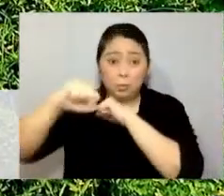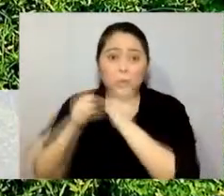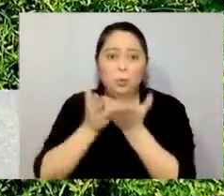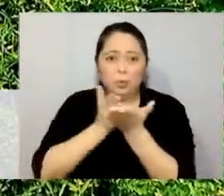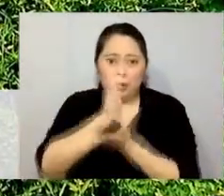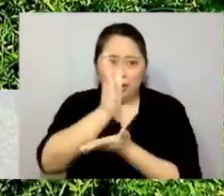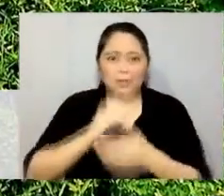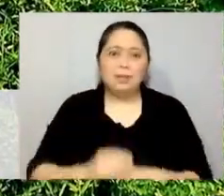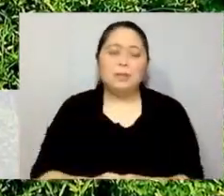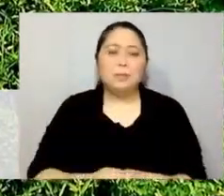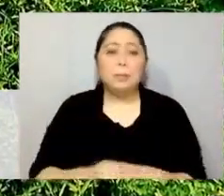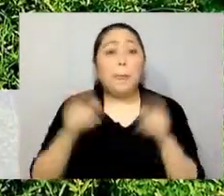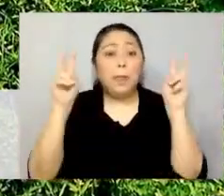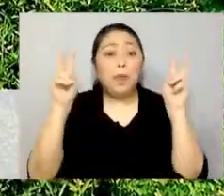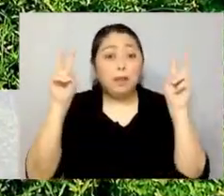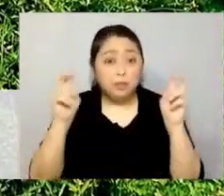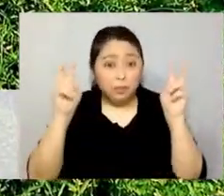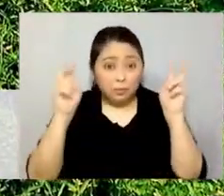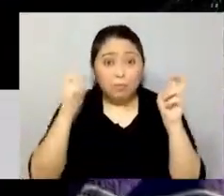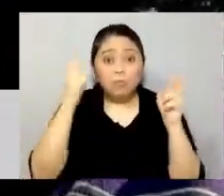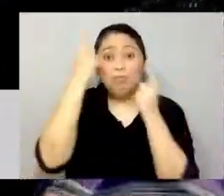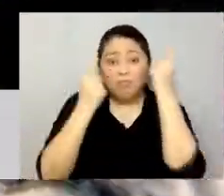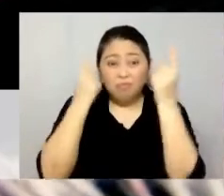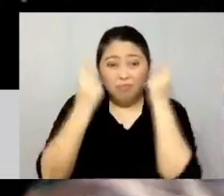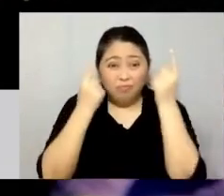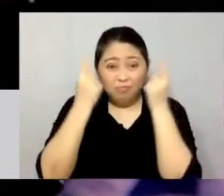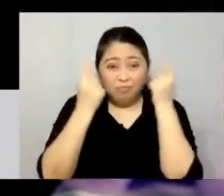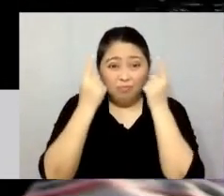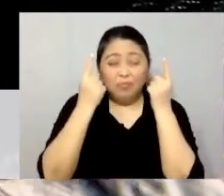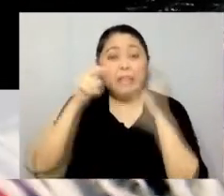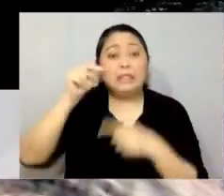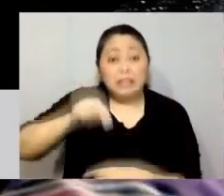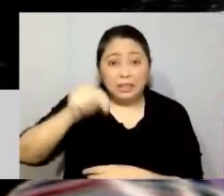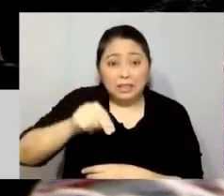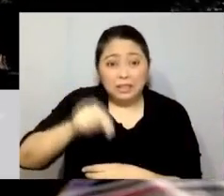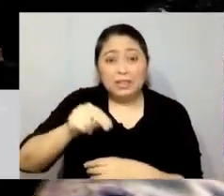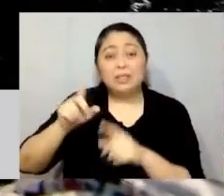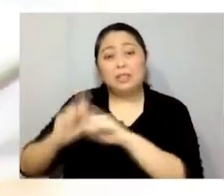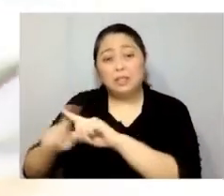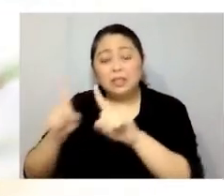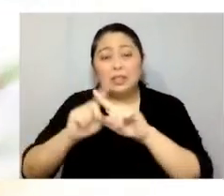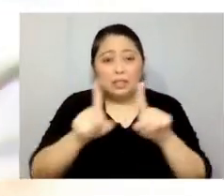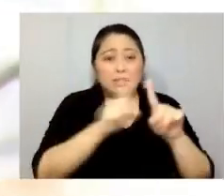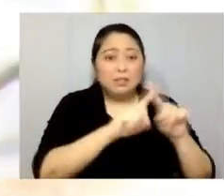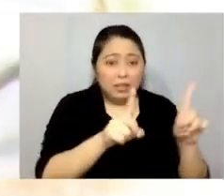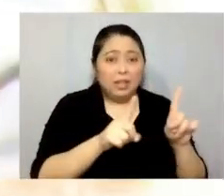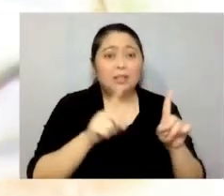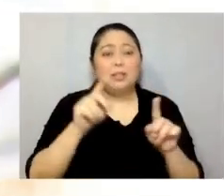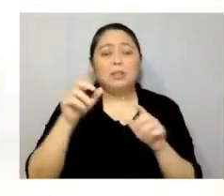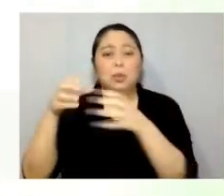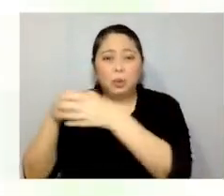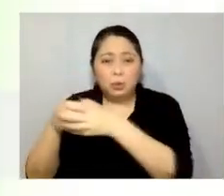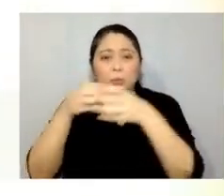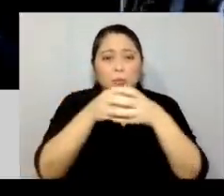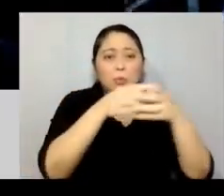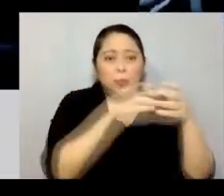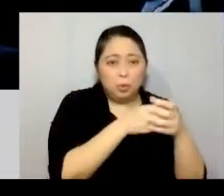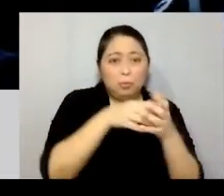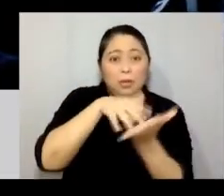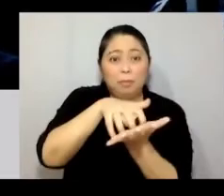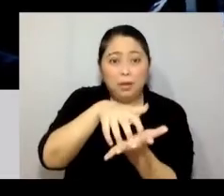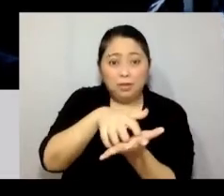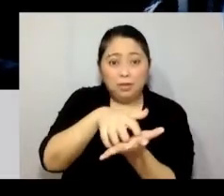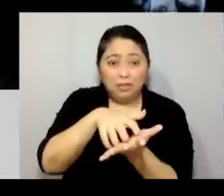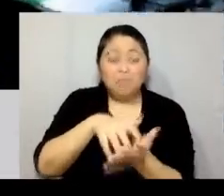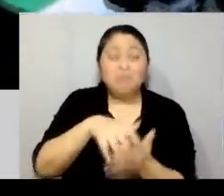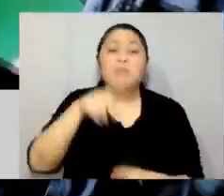The issues and needs of various underrepresented and marginalized sectors, including women, youth, and indigenous peoples, must